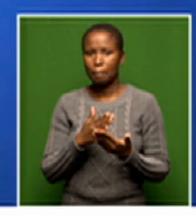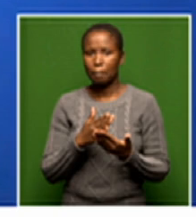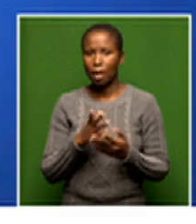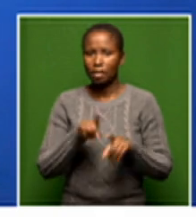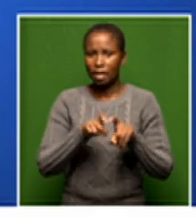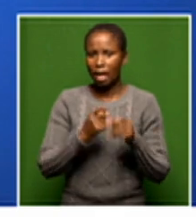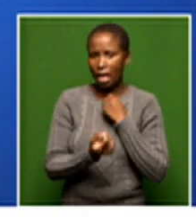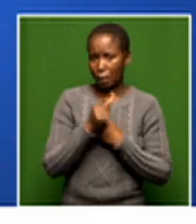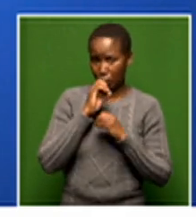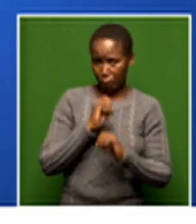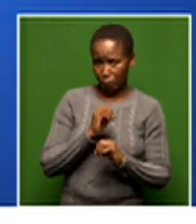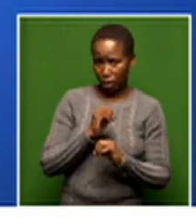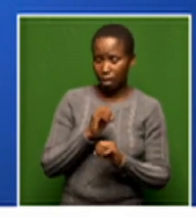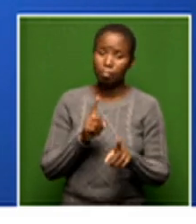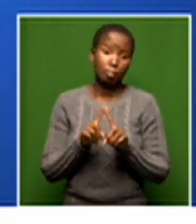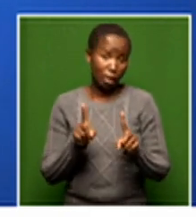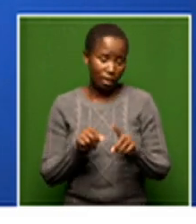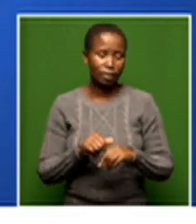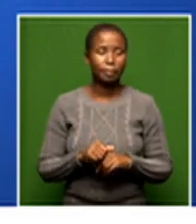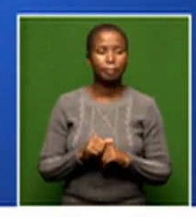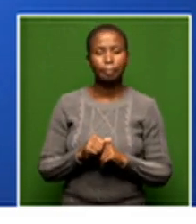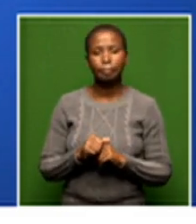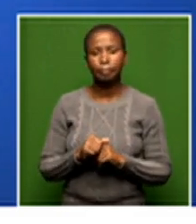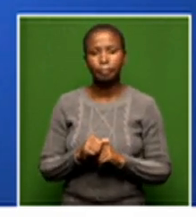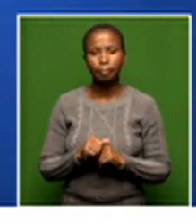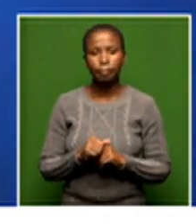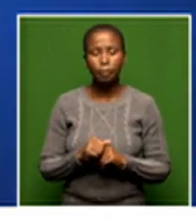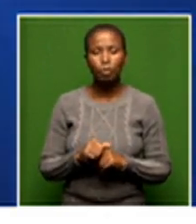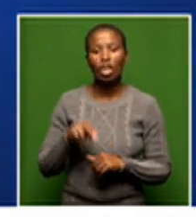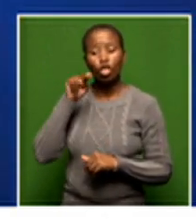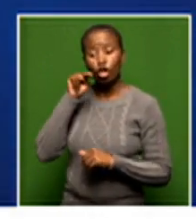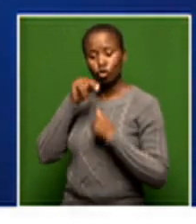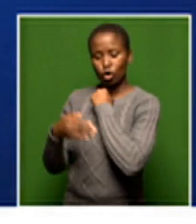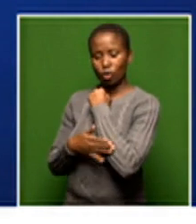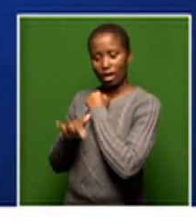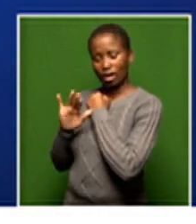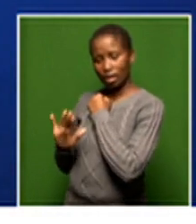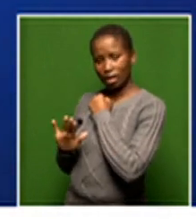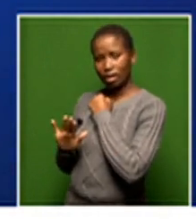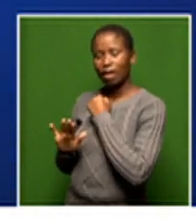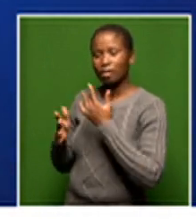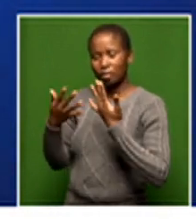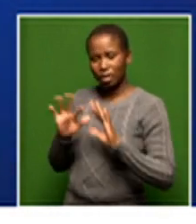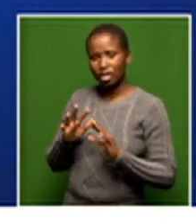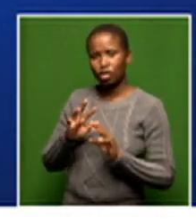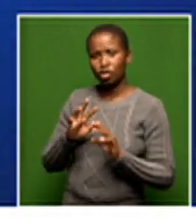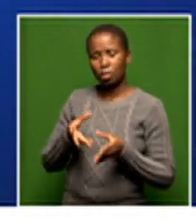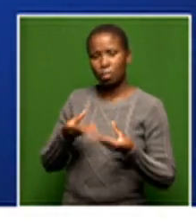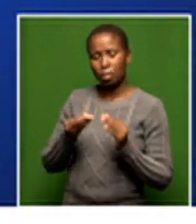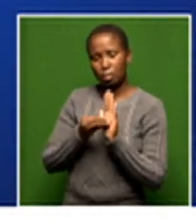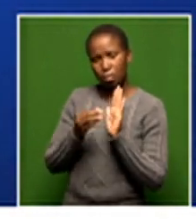to testing. However, in fact, even in Nigeria, even though we reporting